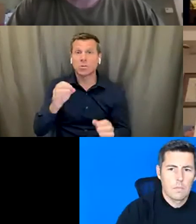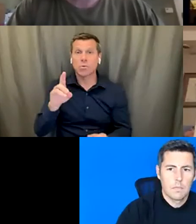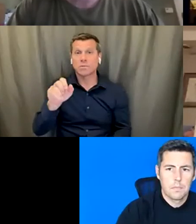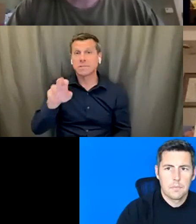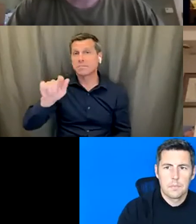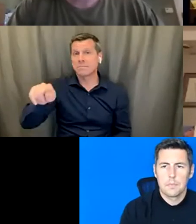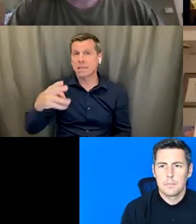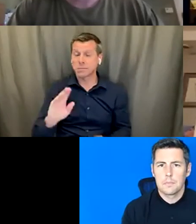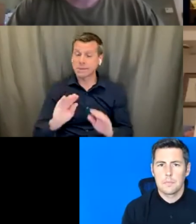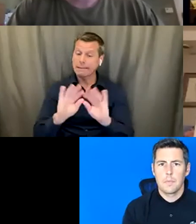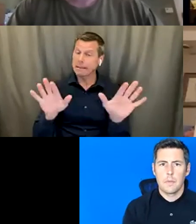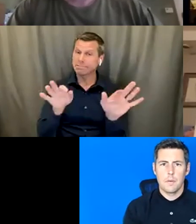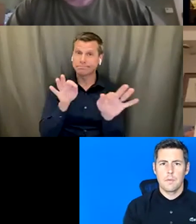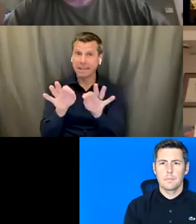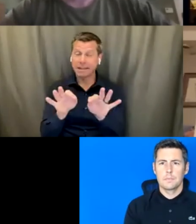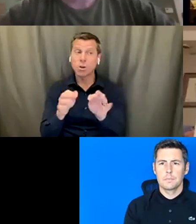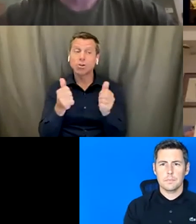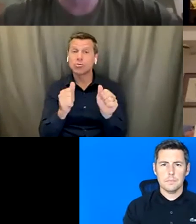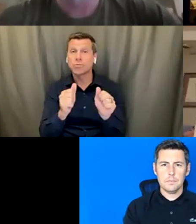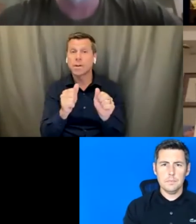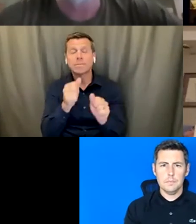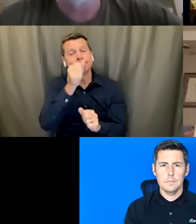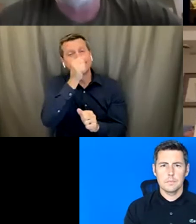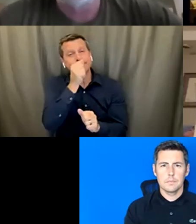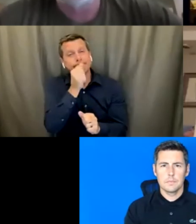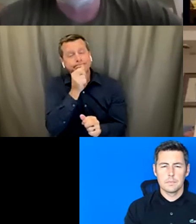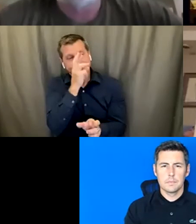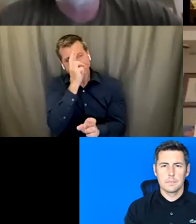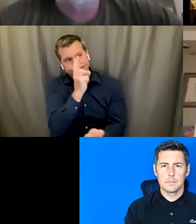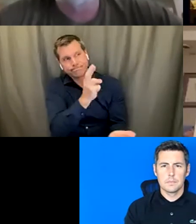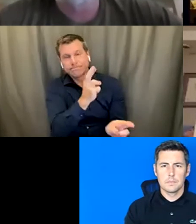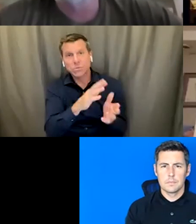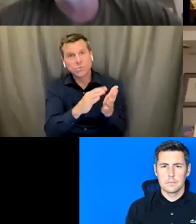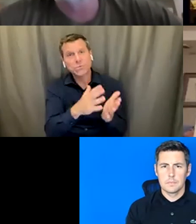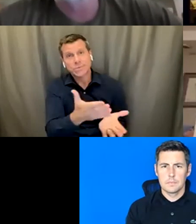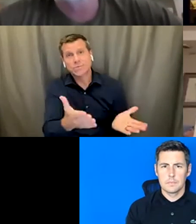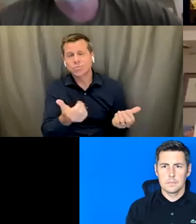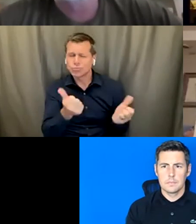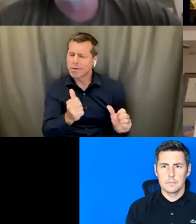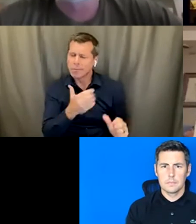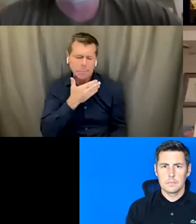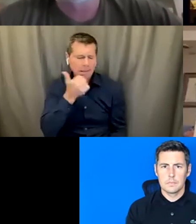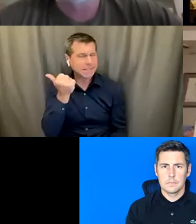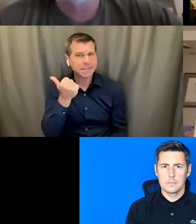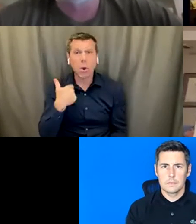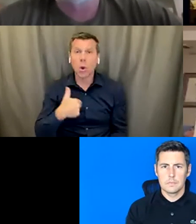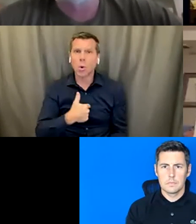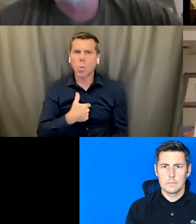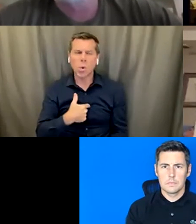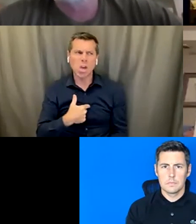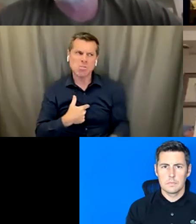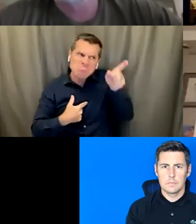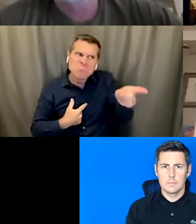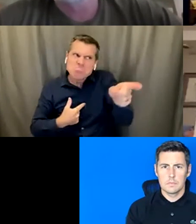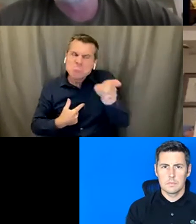this. We want to show our students grace. We want to work with them. We want to have patience with them. We are not going to be the sledgehammer. We're